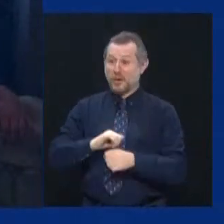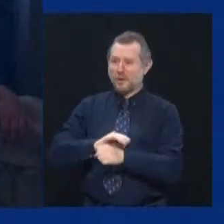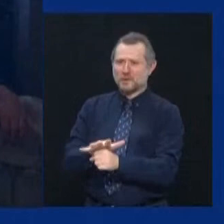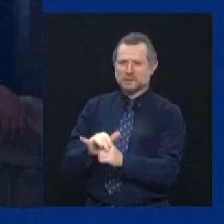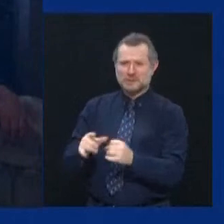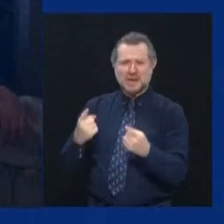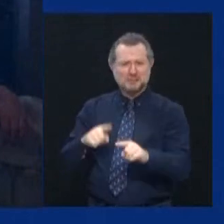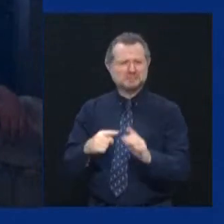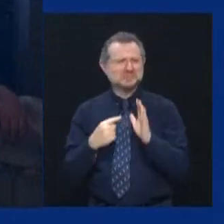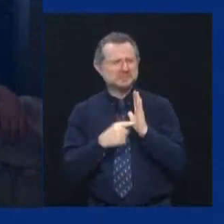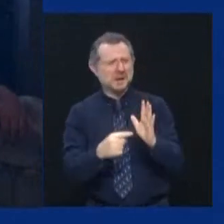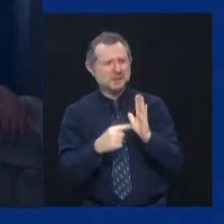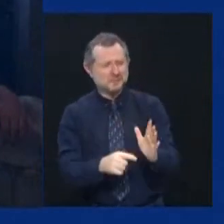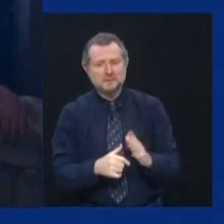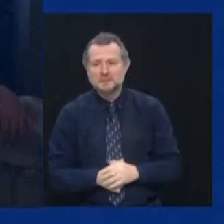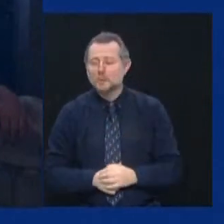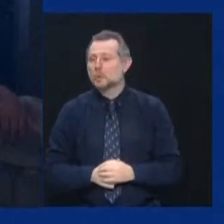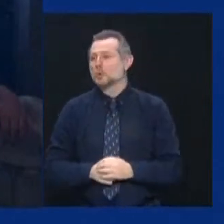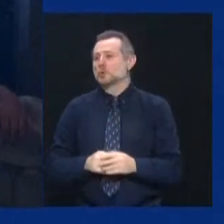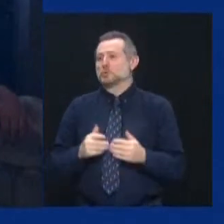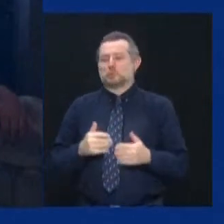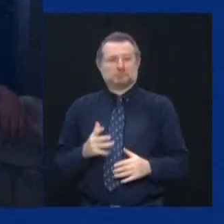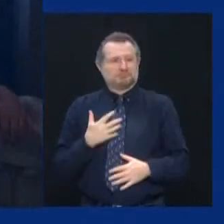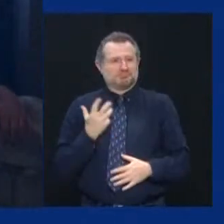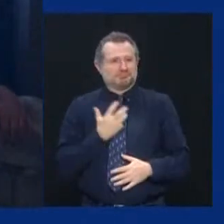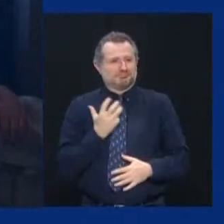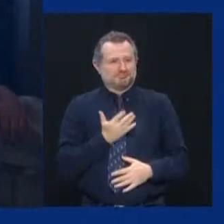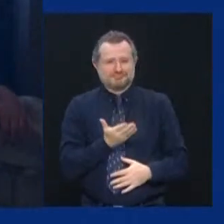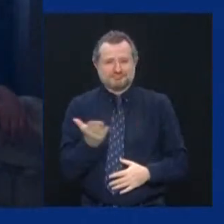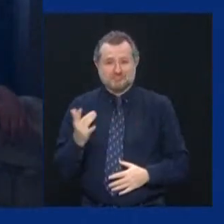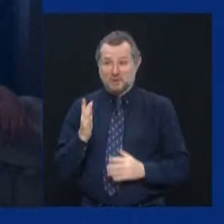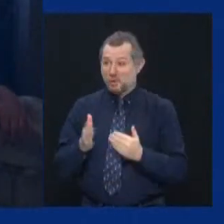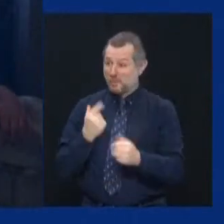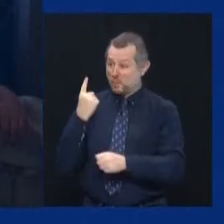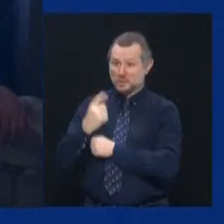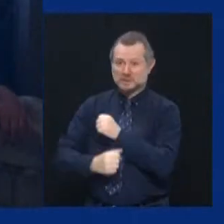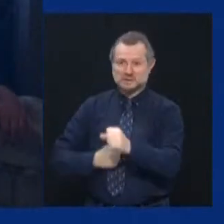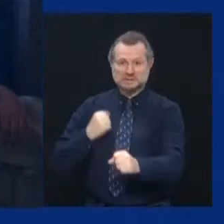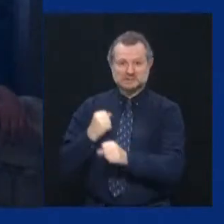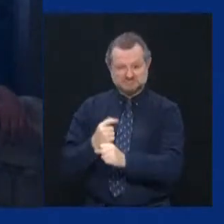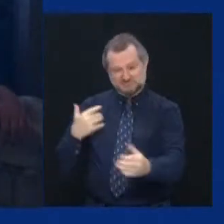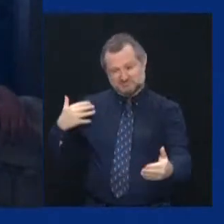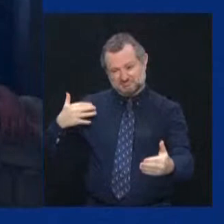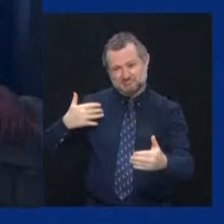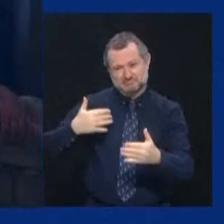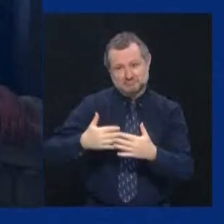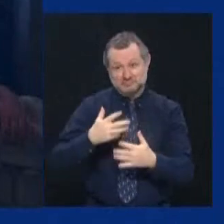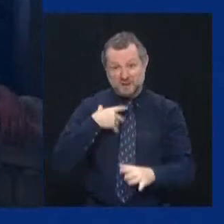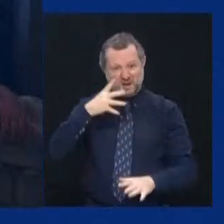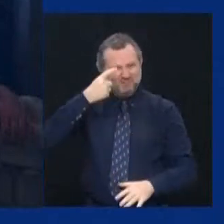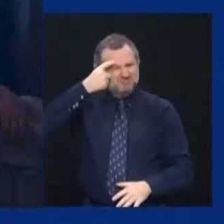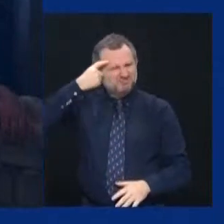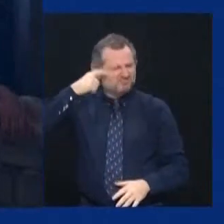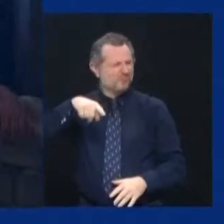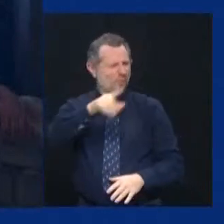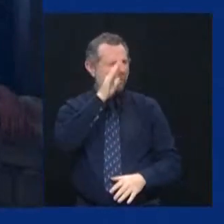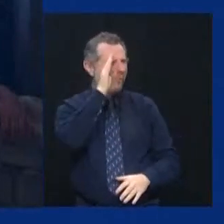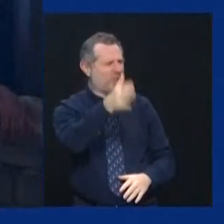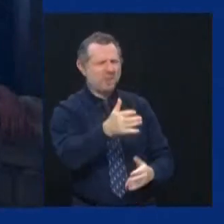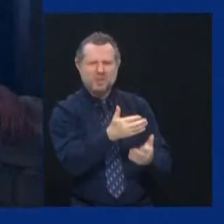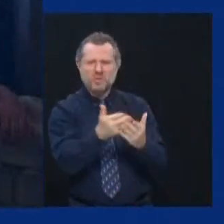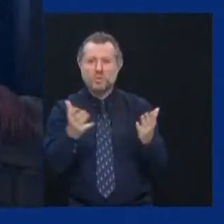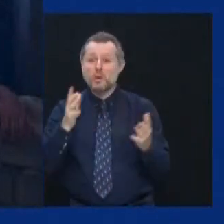snapshot, a long snapshot, but a snapshot. What did you do when